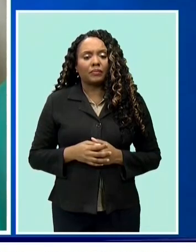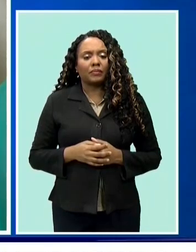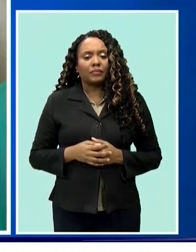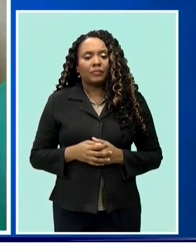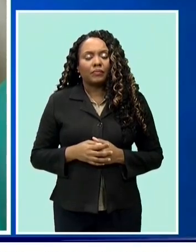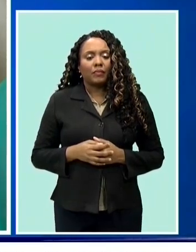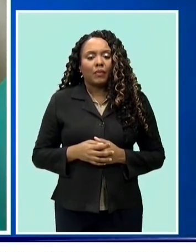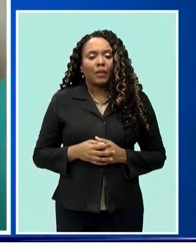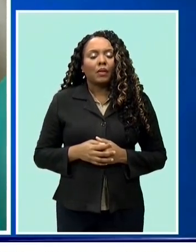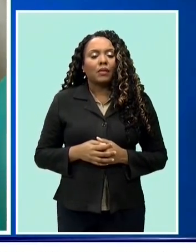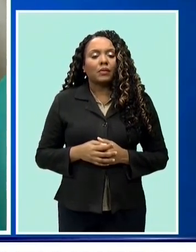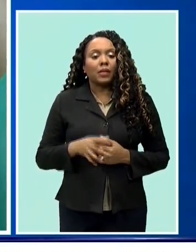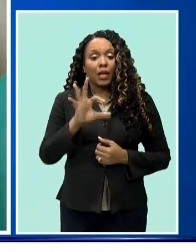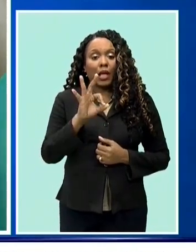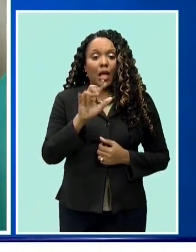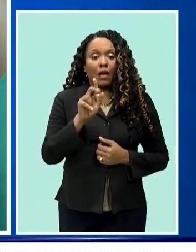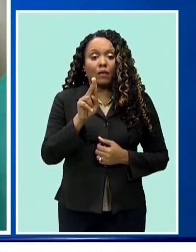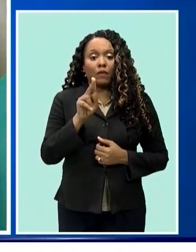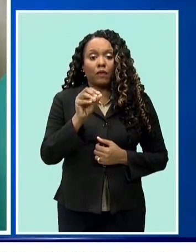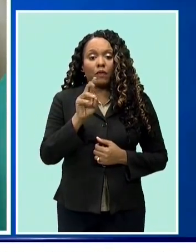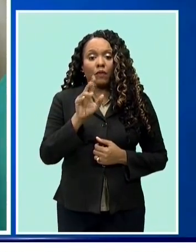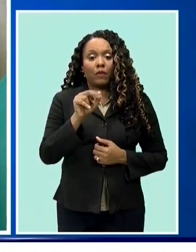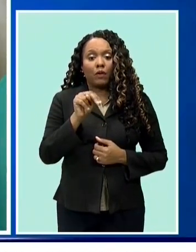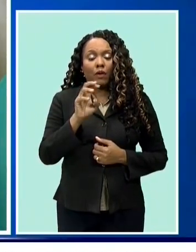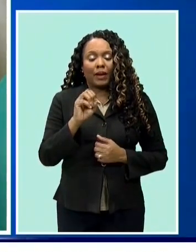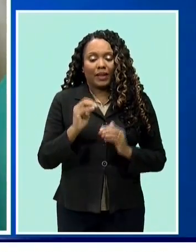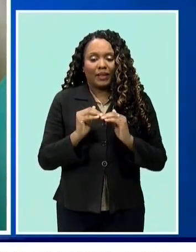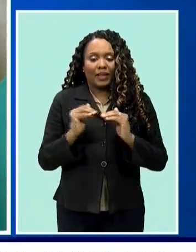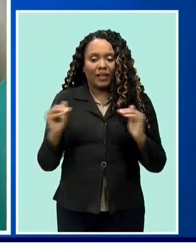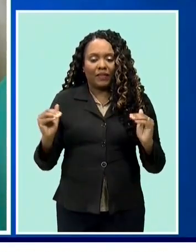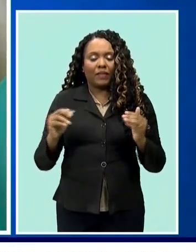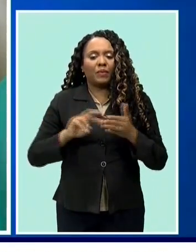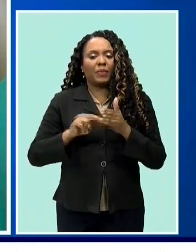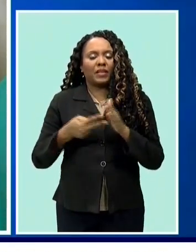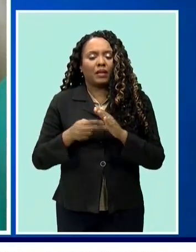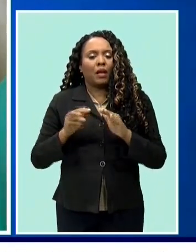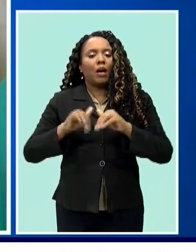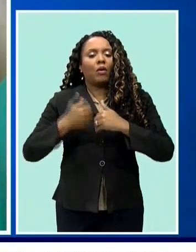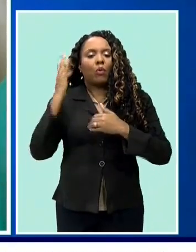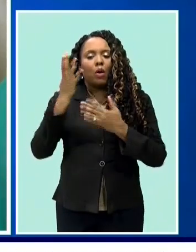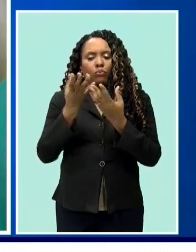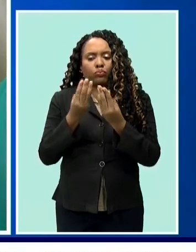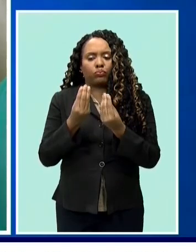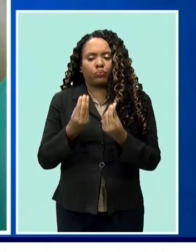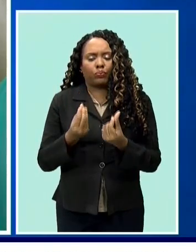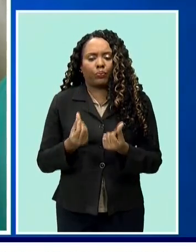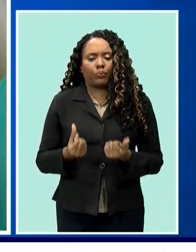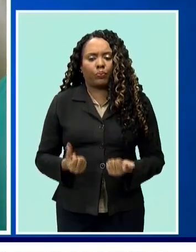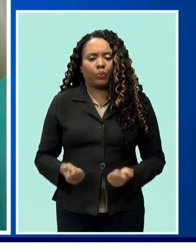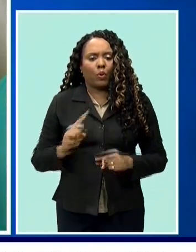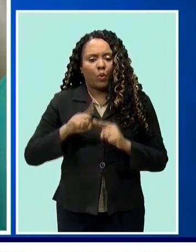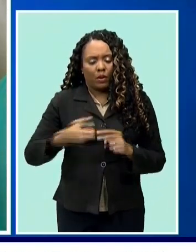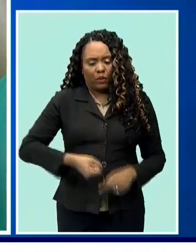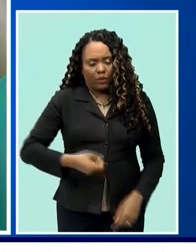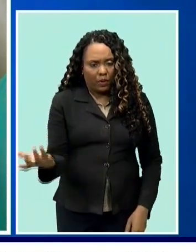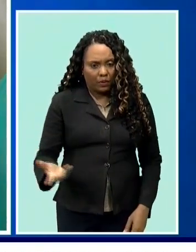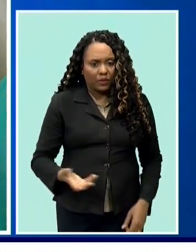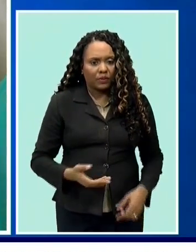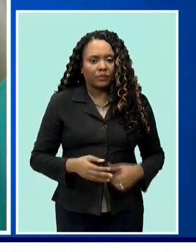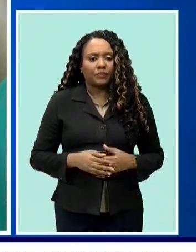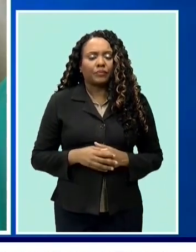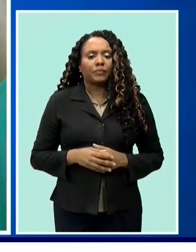level speaks more so to the compostability of the container. And what they found is that sometimes when these containers compost,